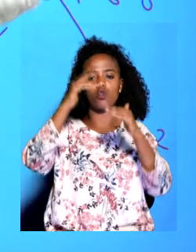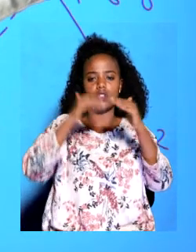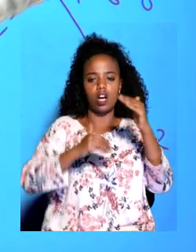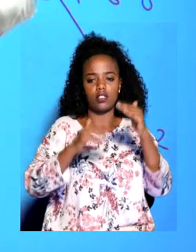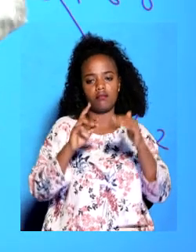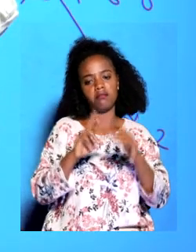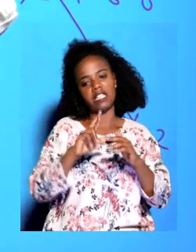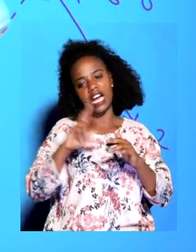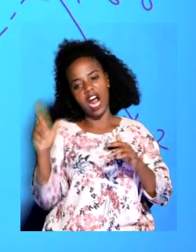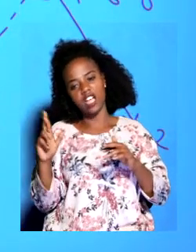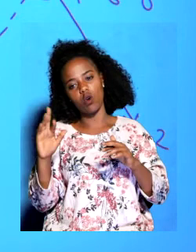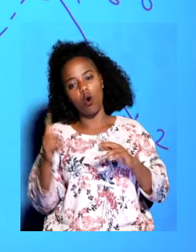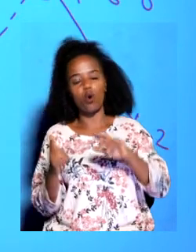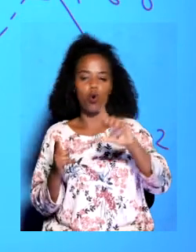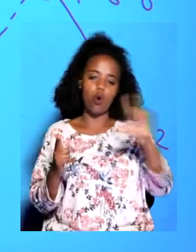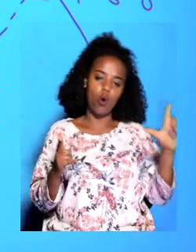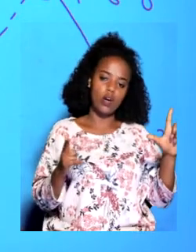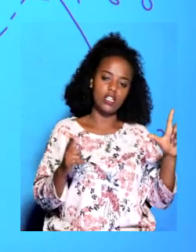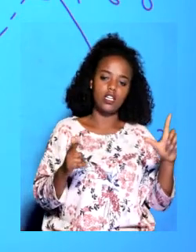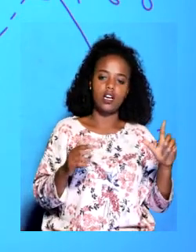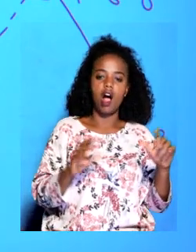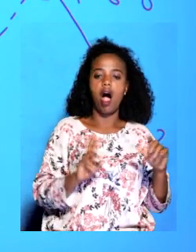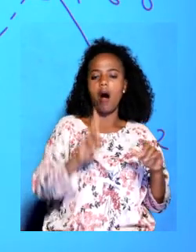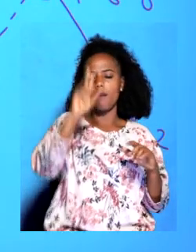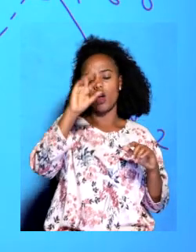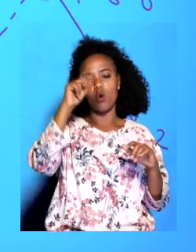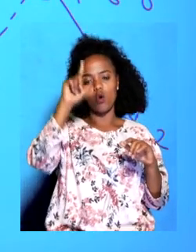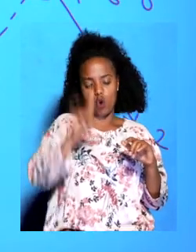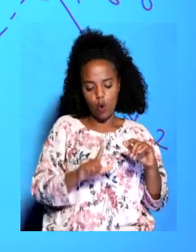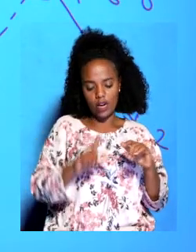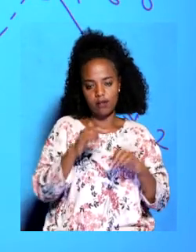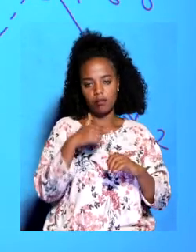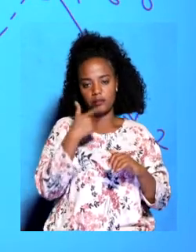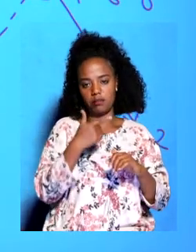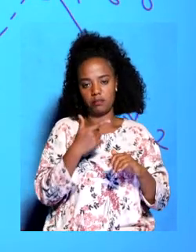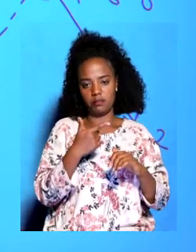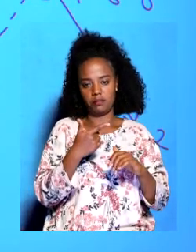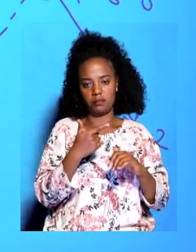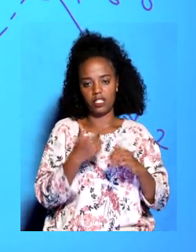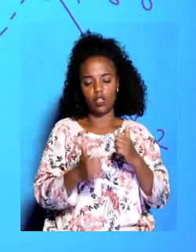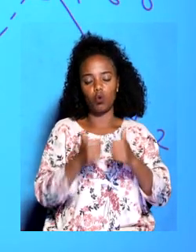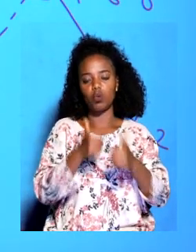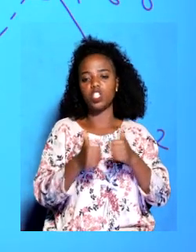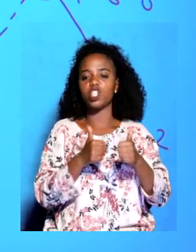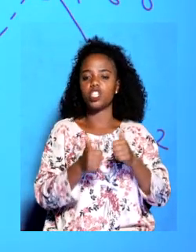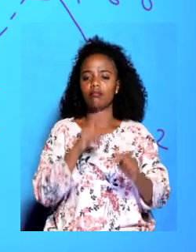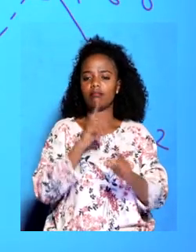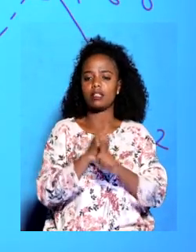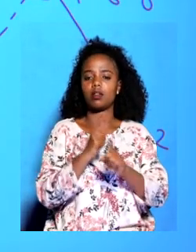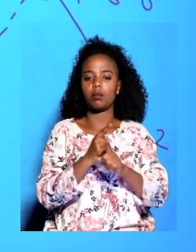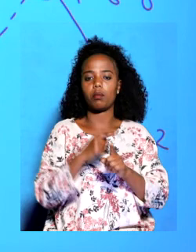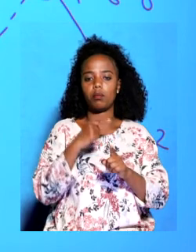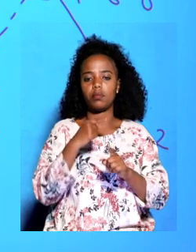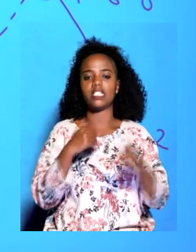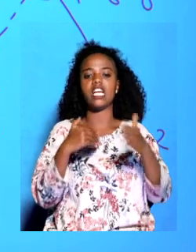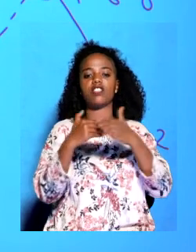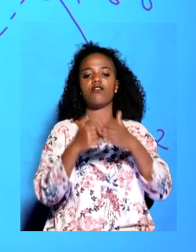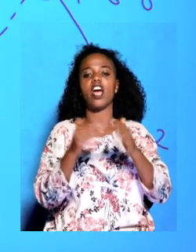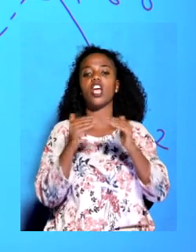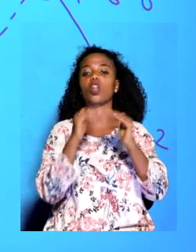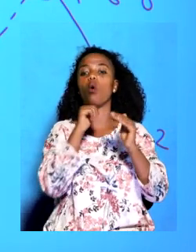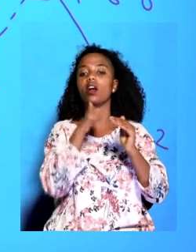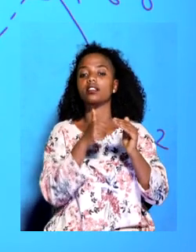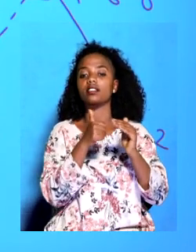right part of this line or the lower part? The upper or the lower part? Let's check which part will satisfy this inequality.